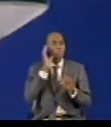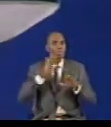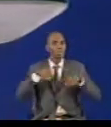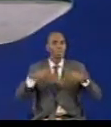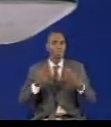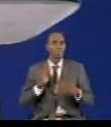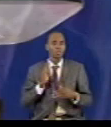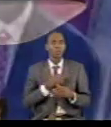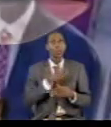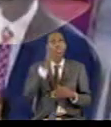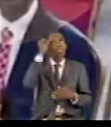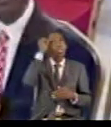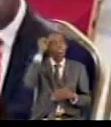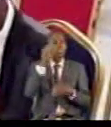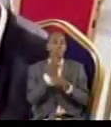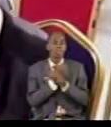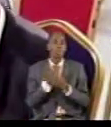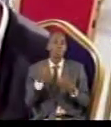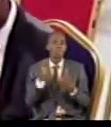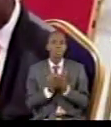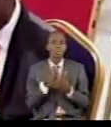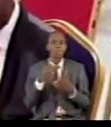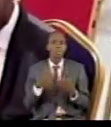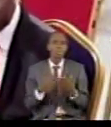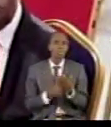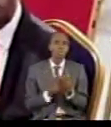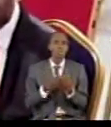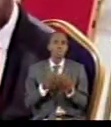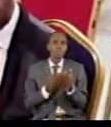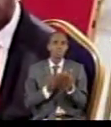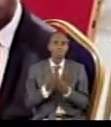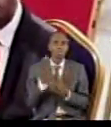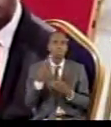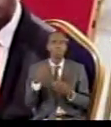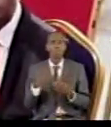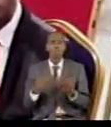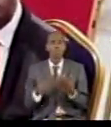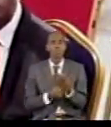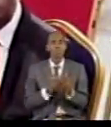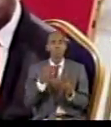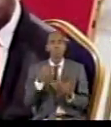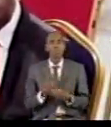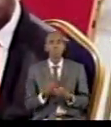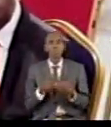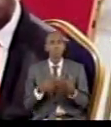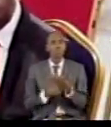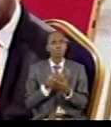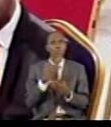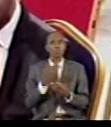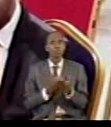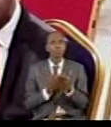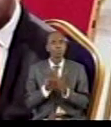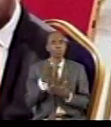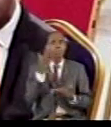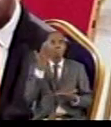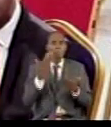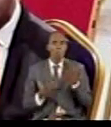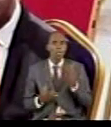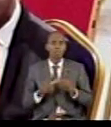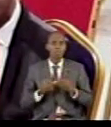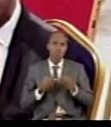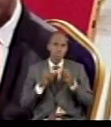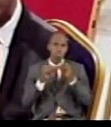that the gospel, the truth of the gospel of truth might